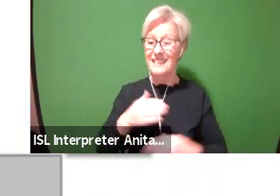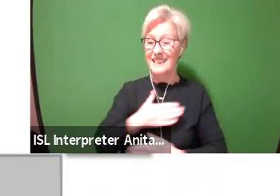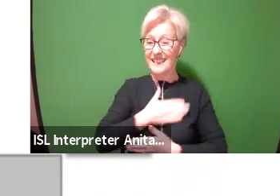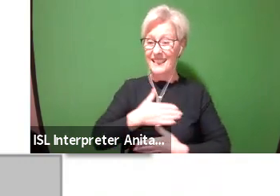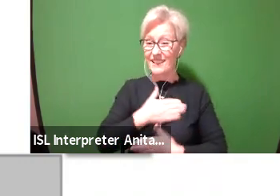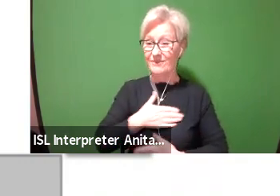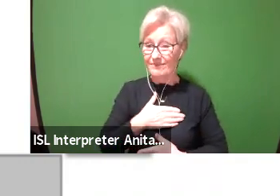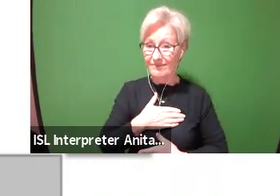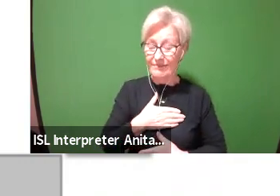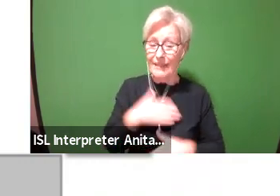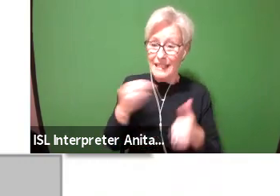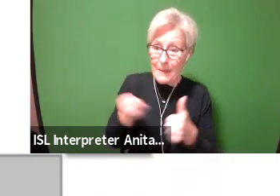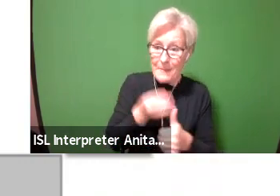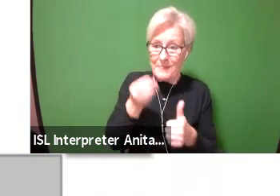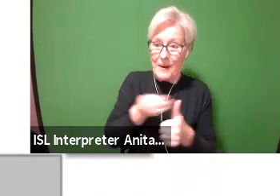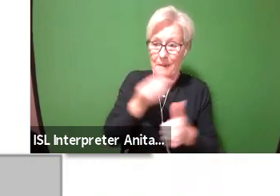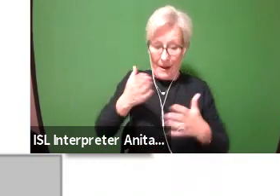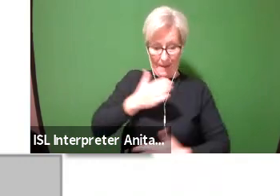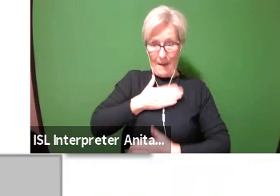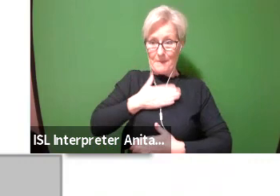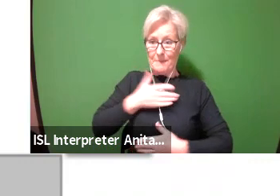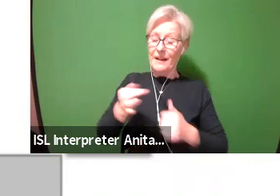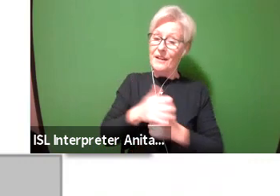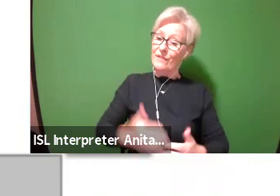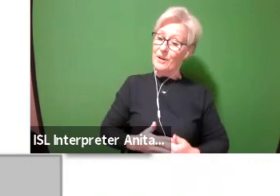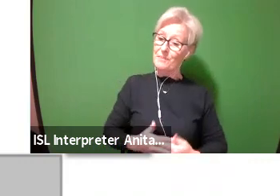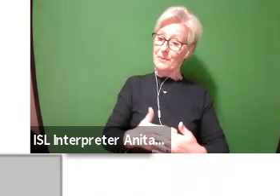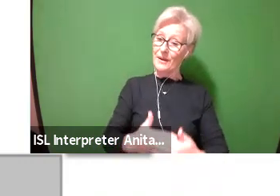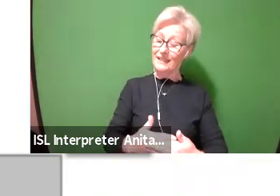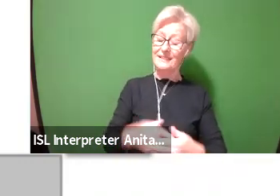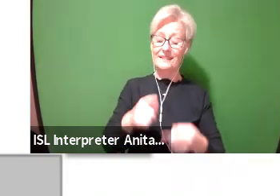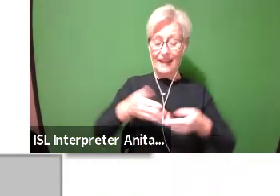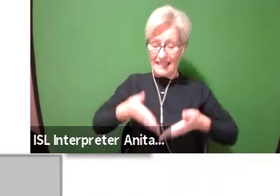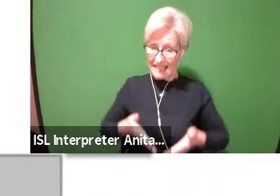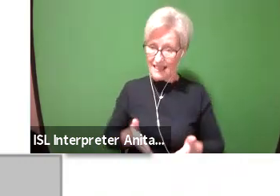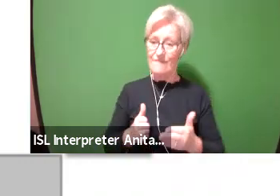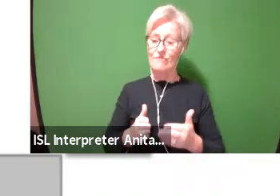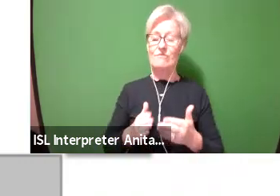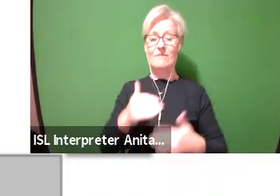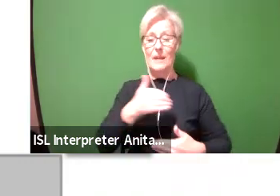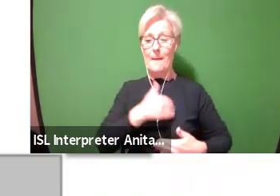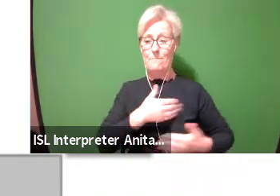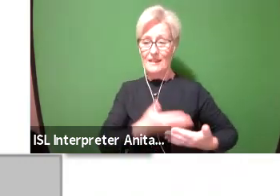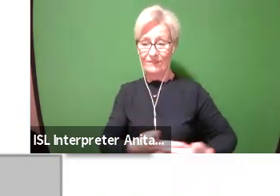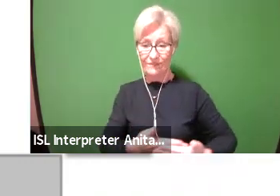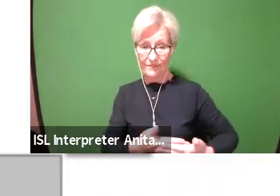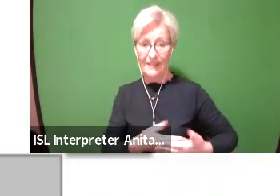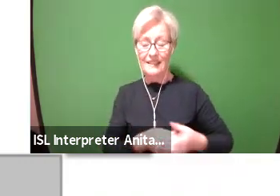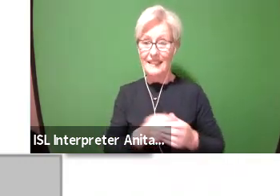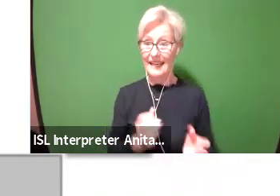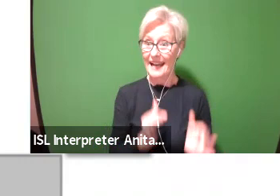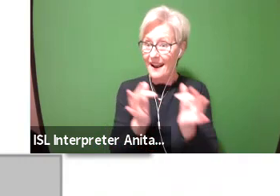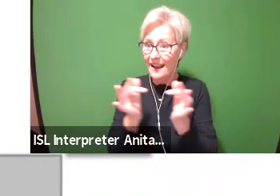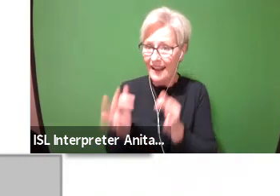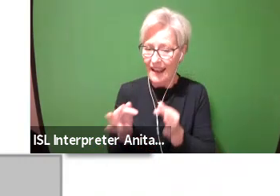to prepare your body for pregnancy and delivery and for breastfeeding. And then after pregnancy, we